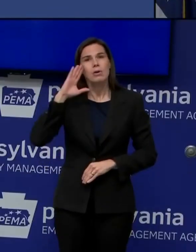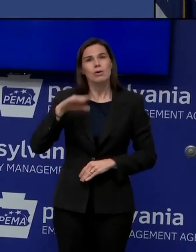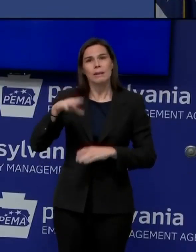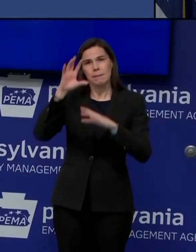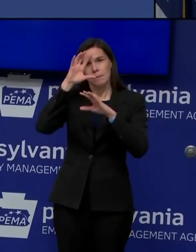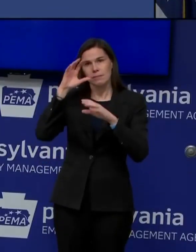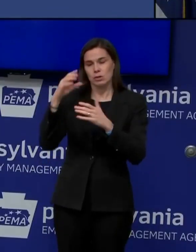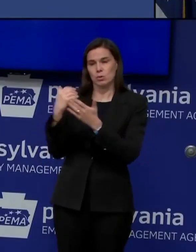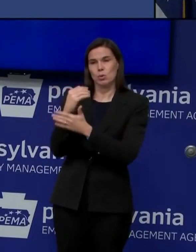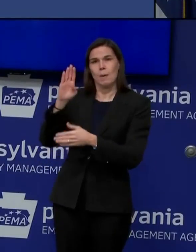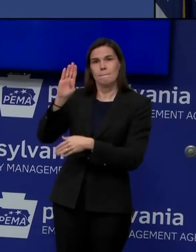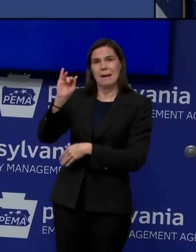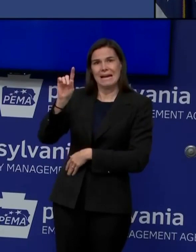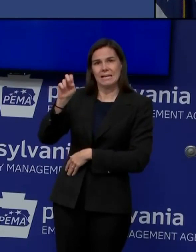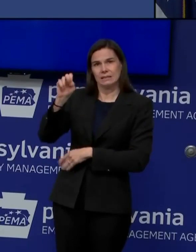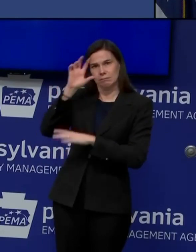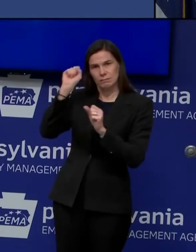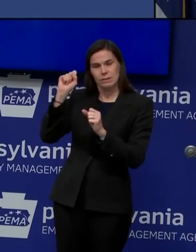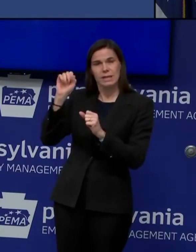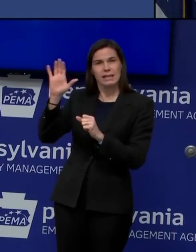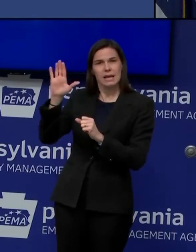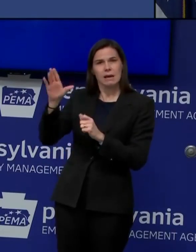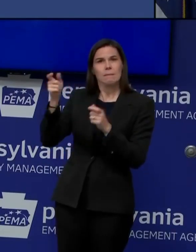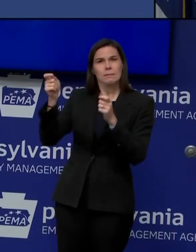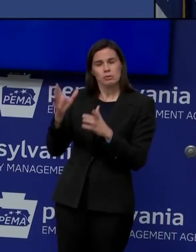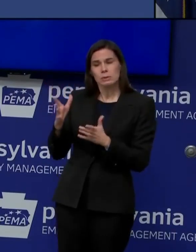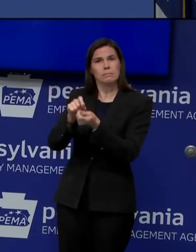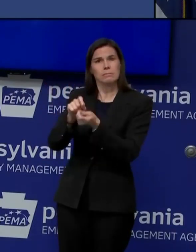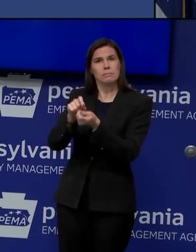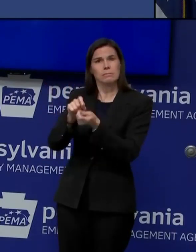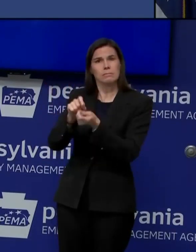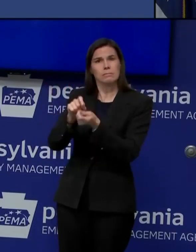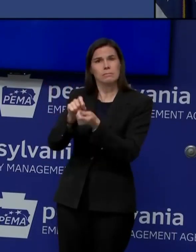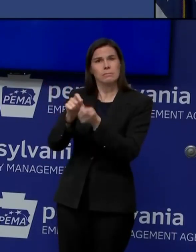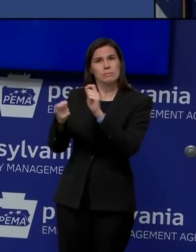has suggested that they might make a change in terms of